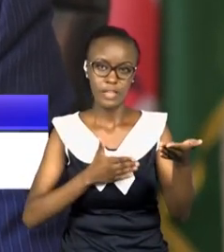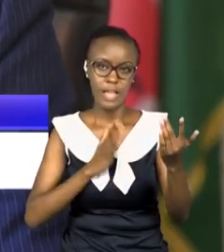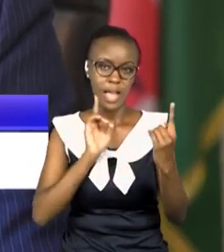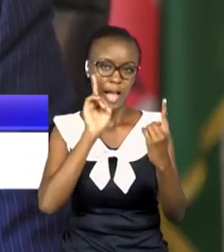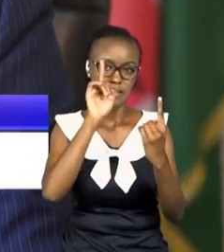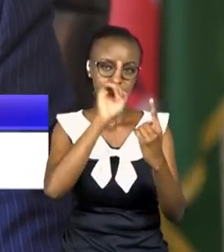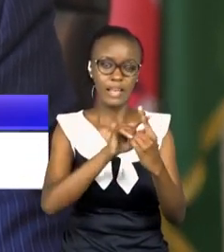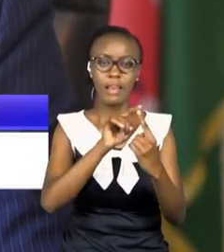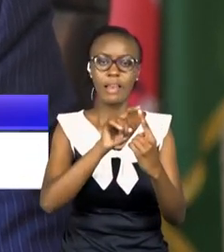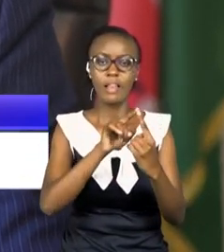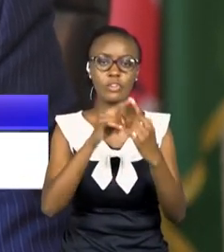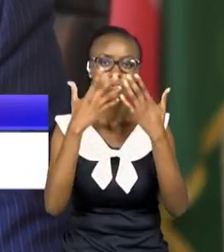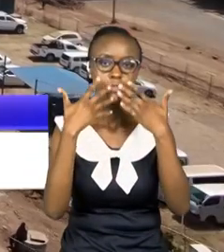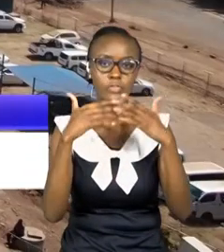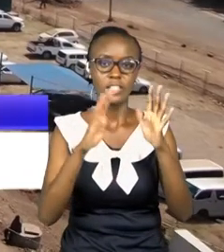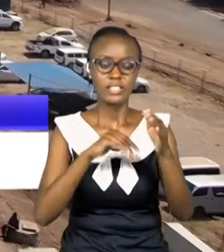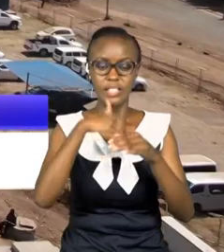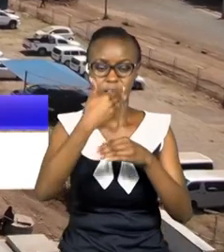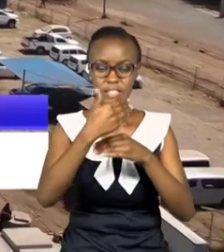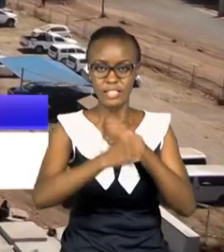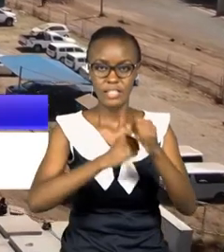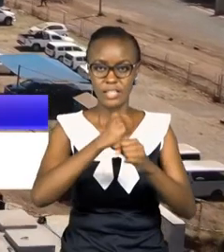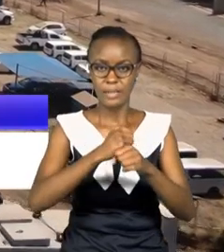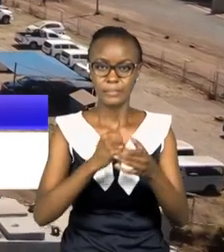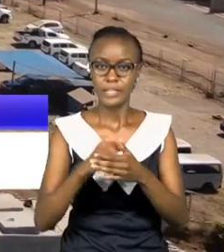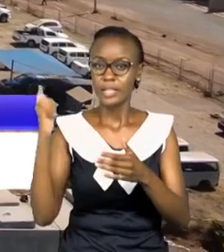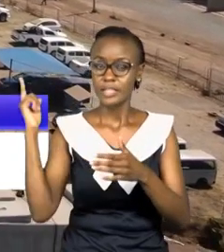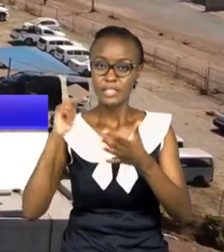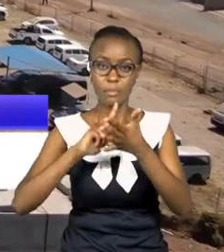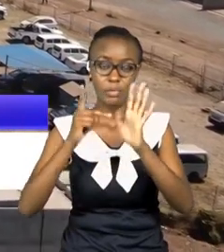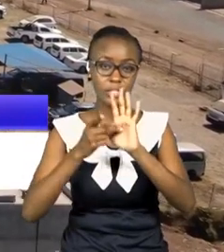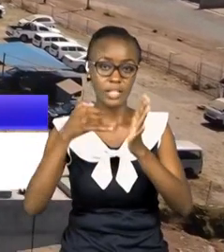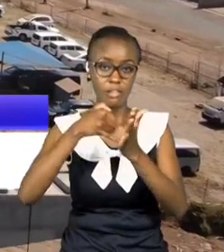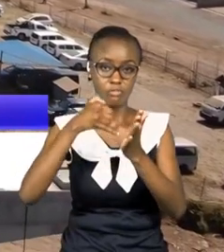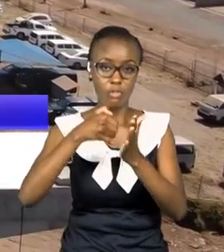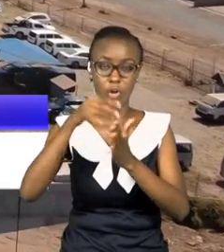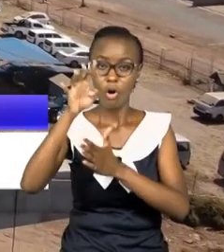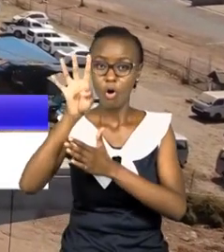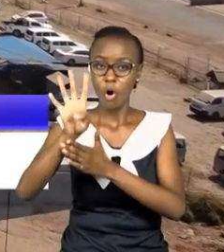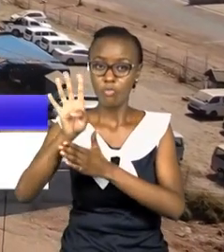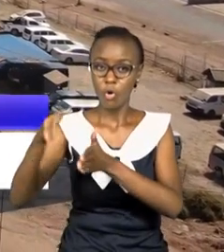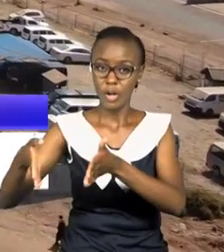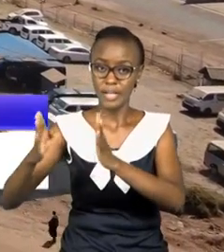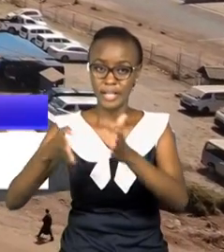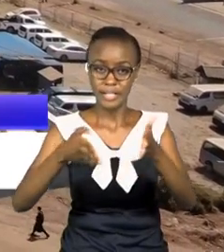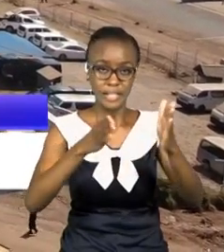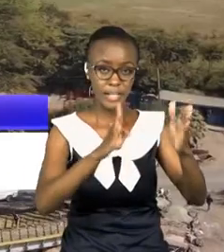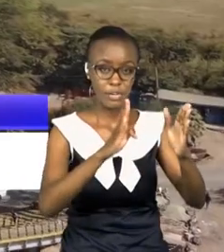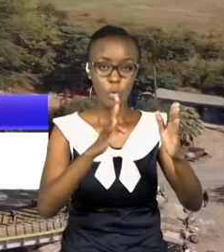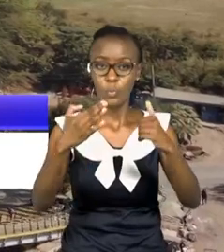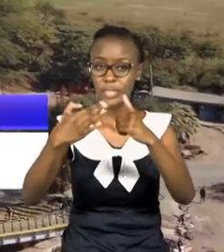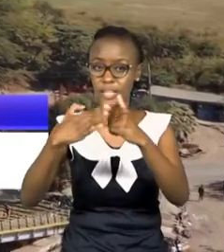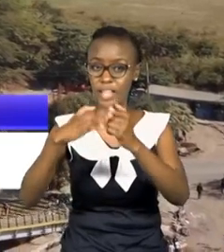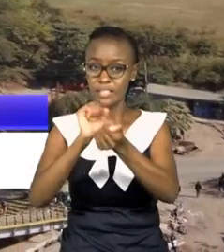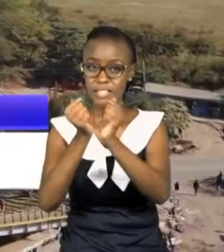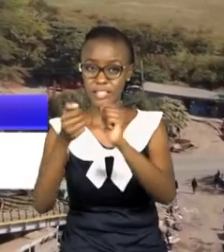to make sure we complete by next year. The project consisted of a four-lane dual carriageway with nine interchanges,